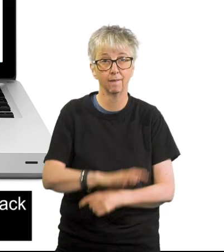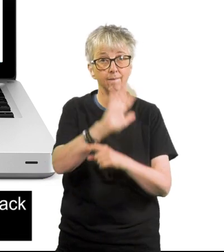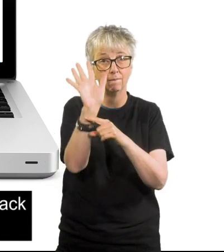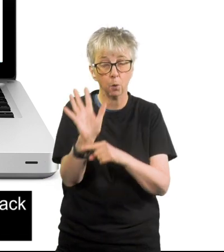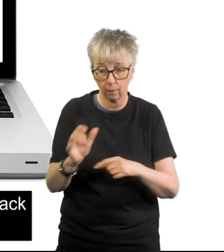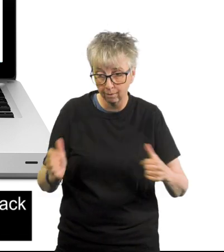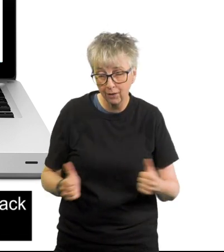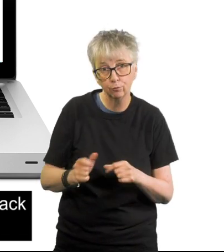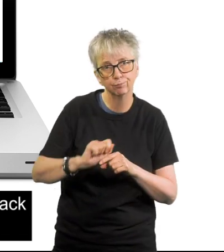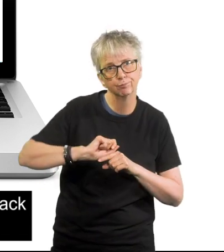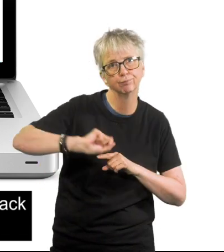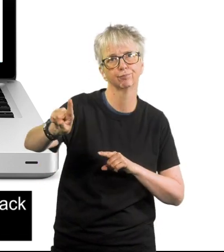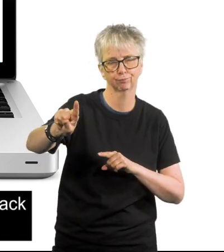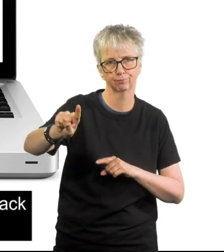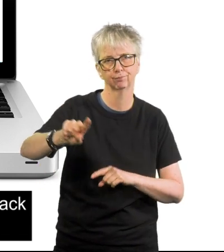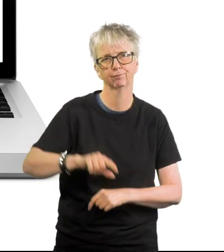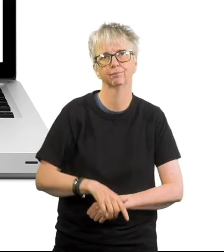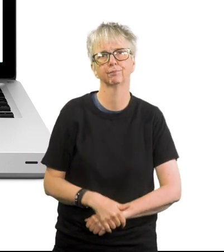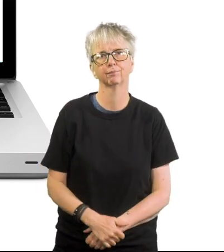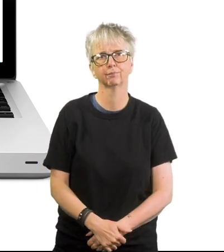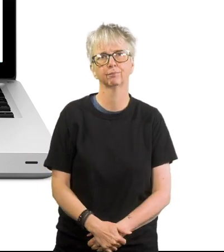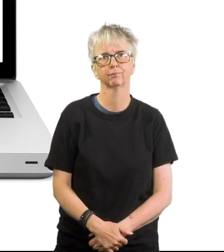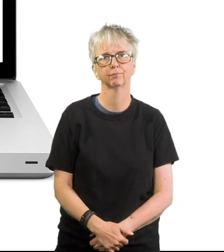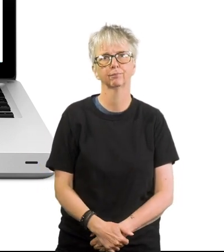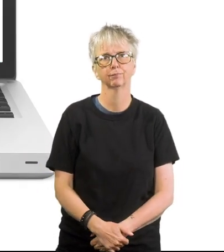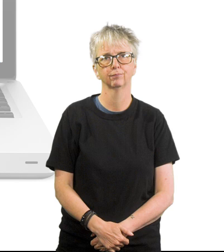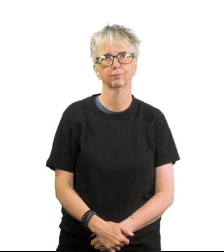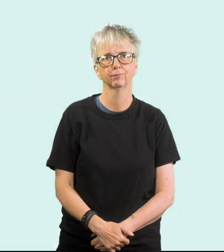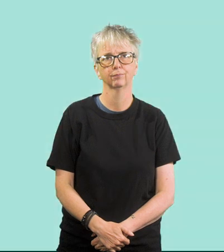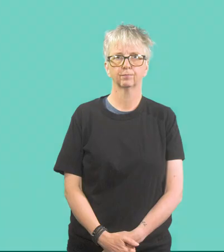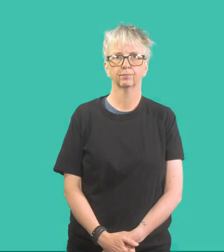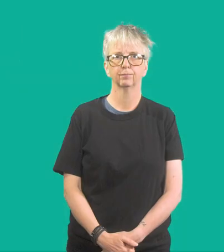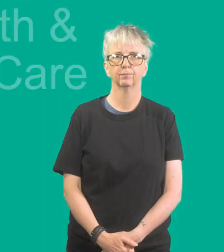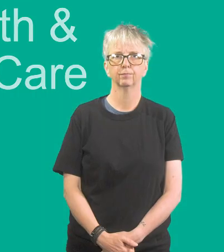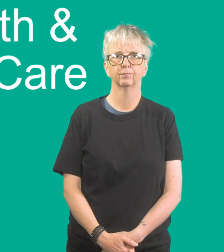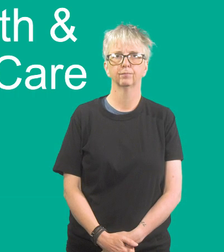everyone, before sending it through for feedback from yourselves.